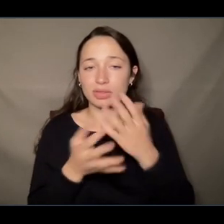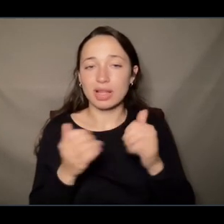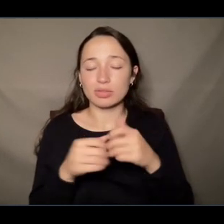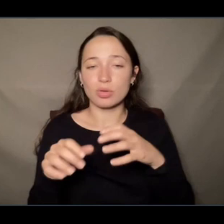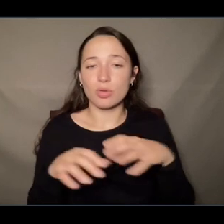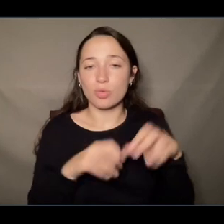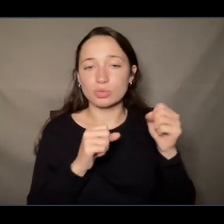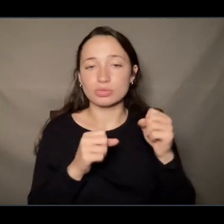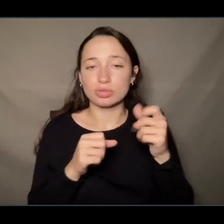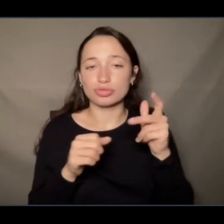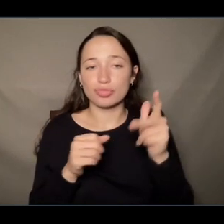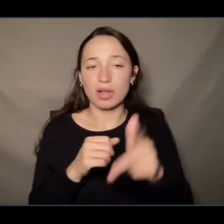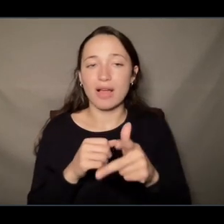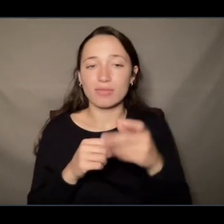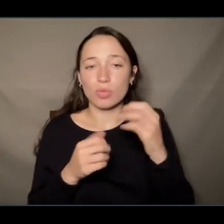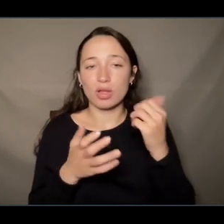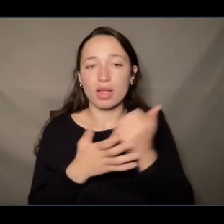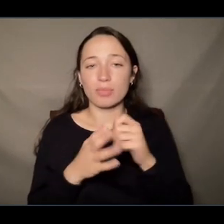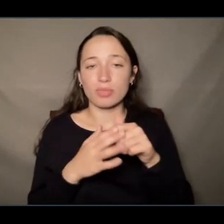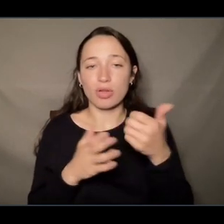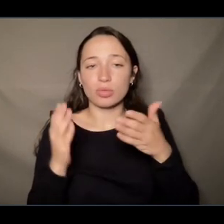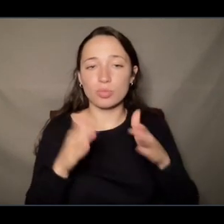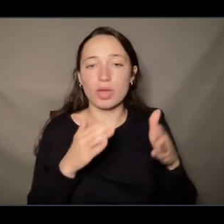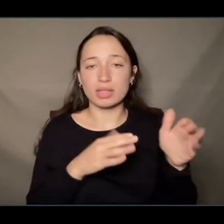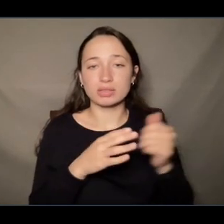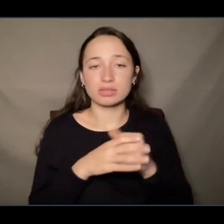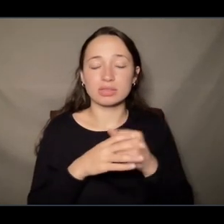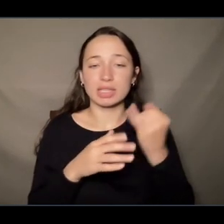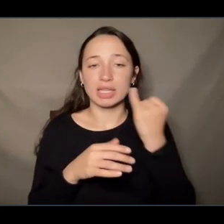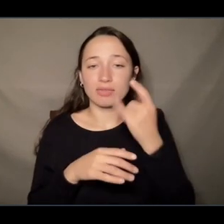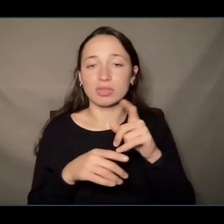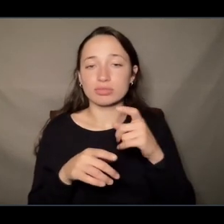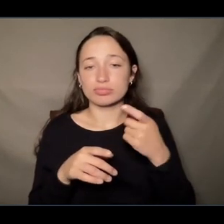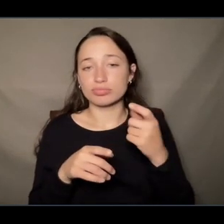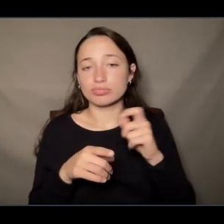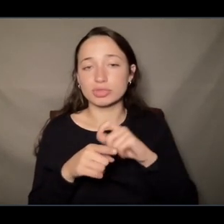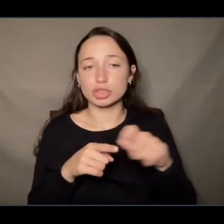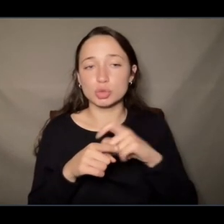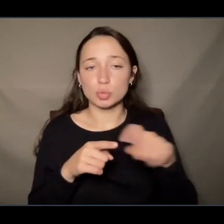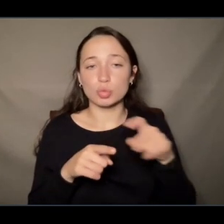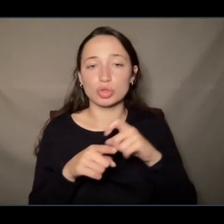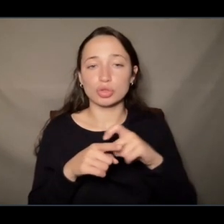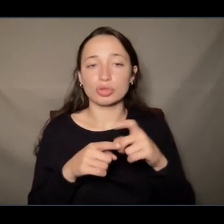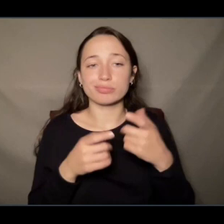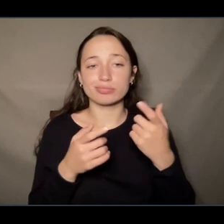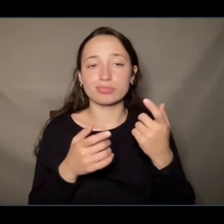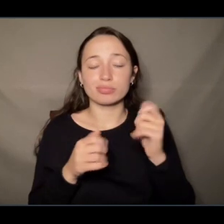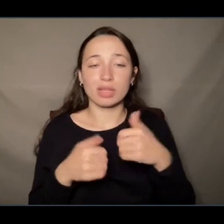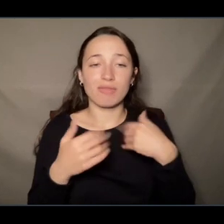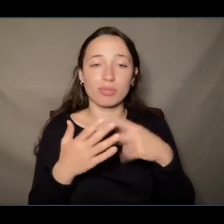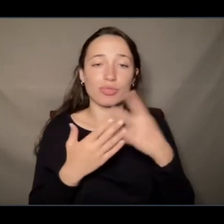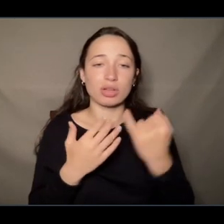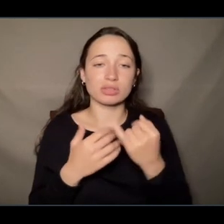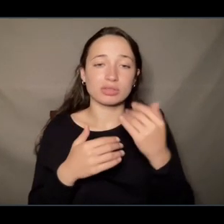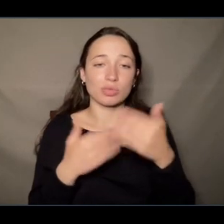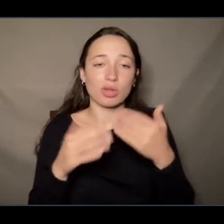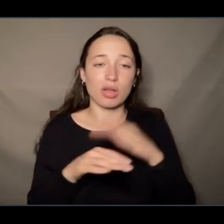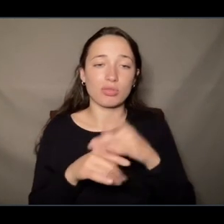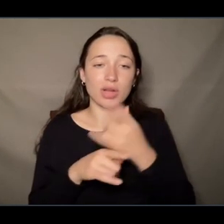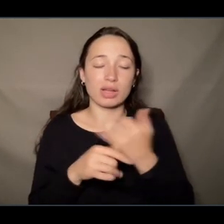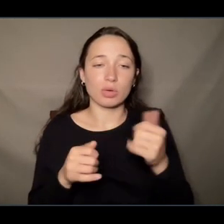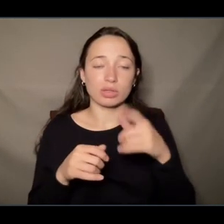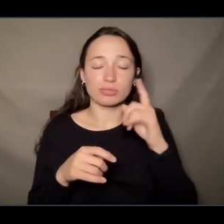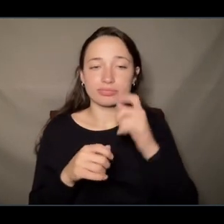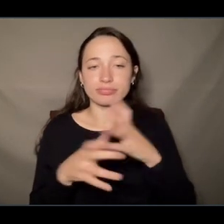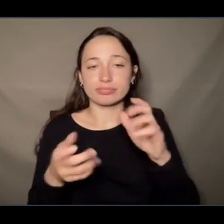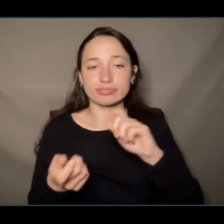how to host a drive or how to help in other ways. If you're a sewer, we even have a project going on right now